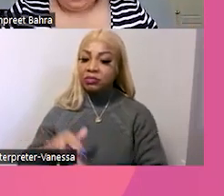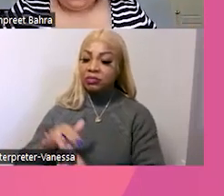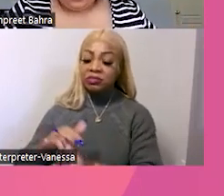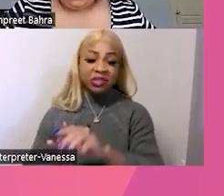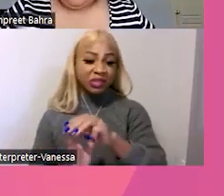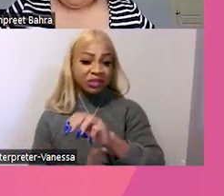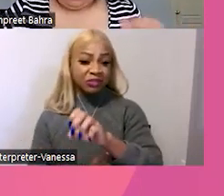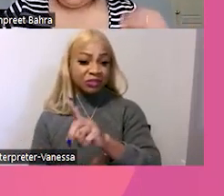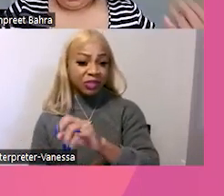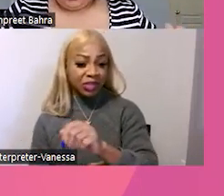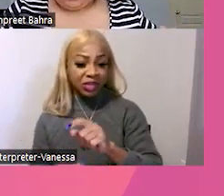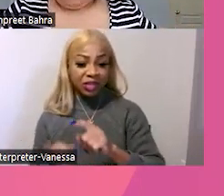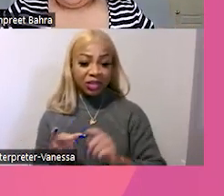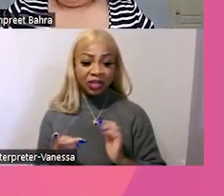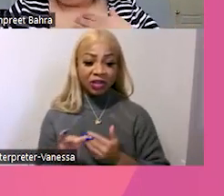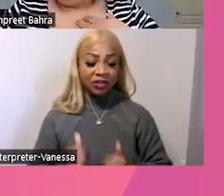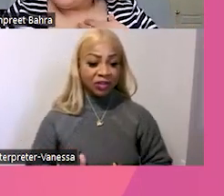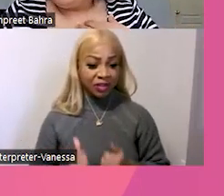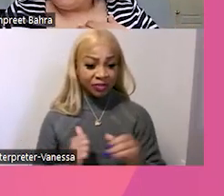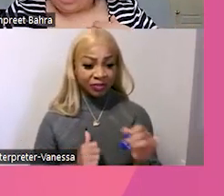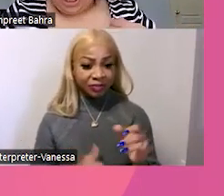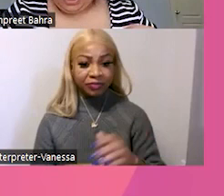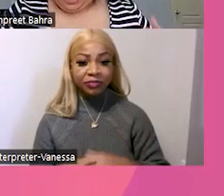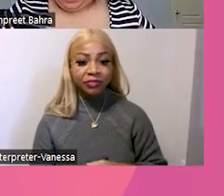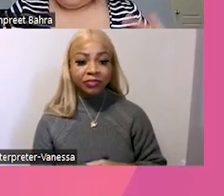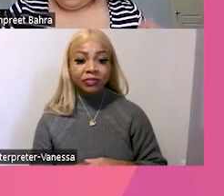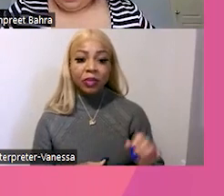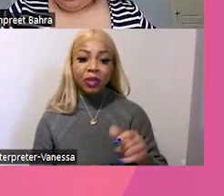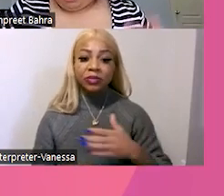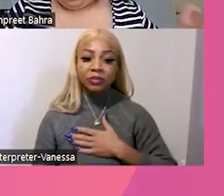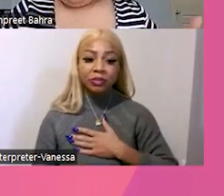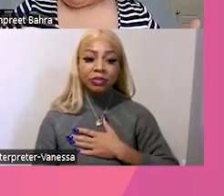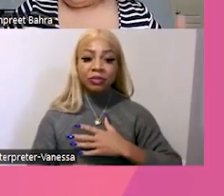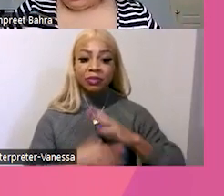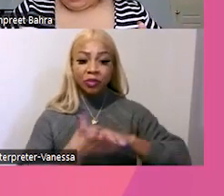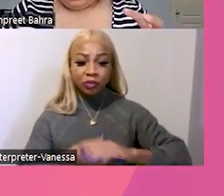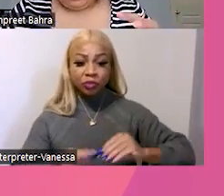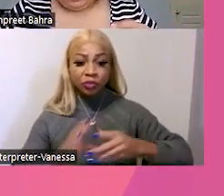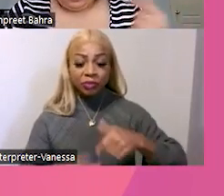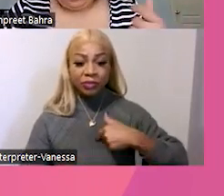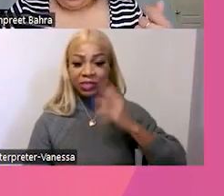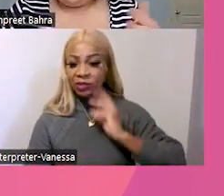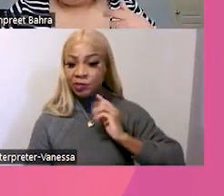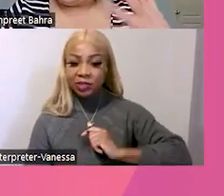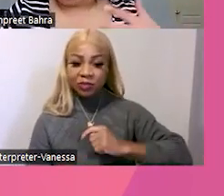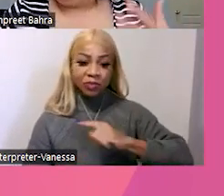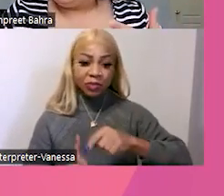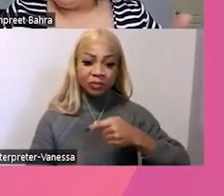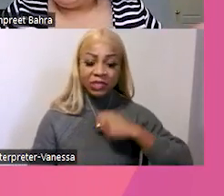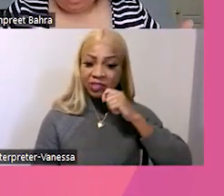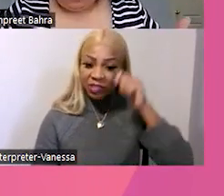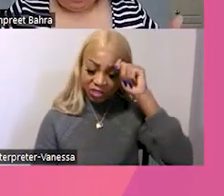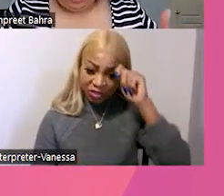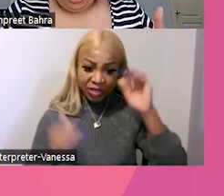own lives. Fat shaming has been engraved in my story as a teenager and adult, and in many ways, Sally's story